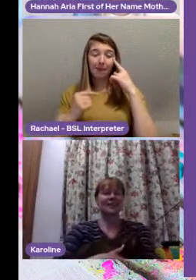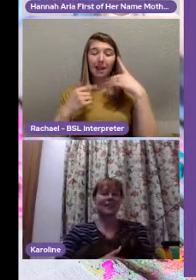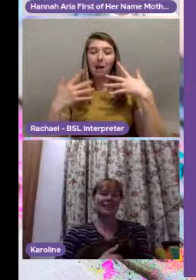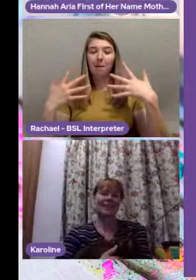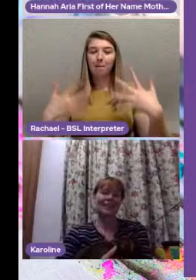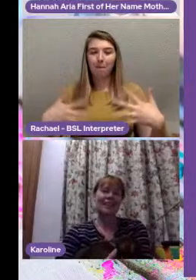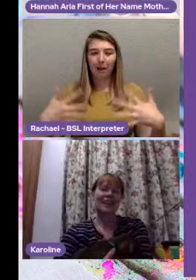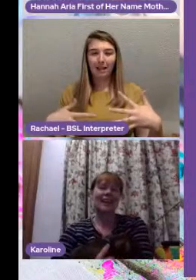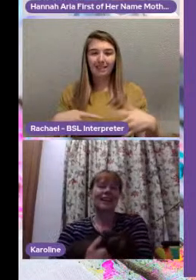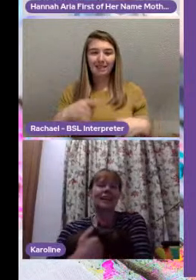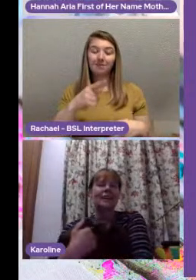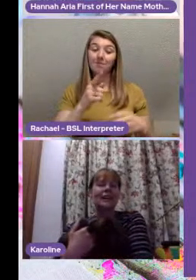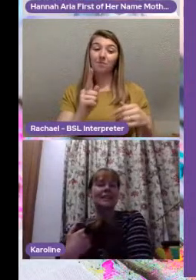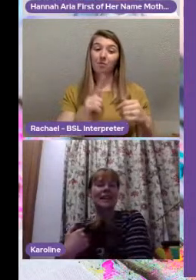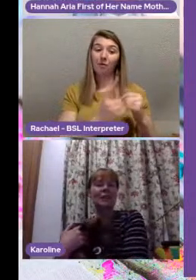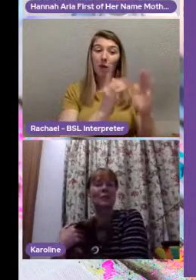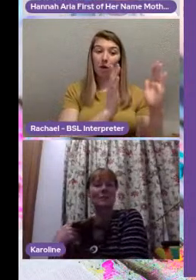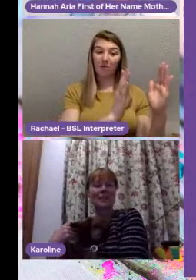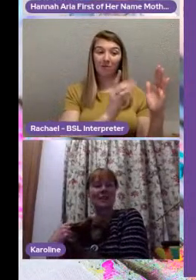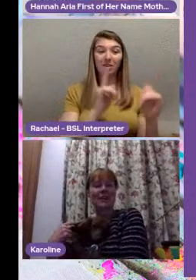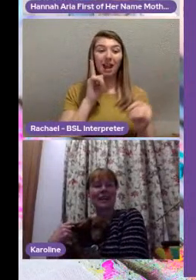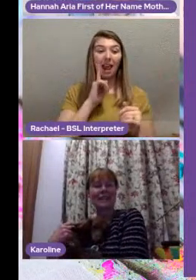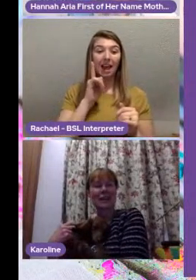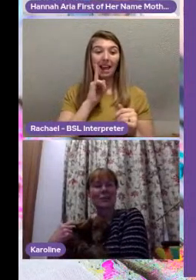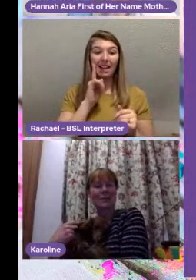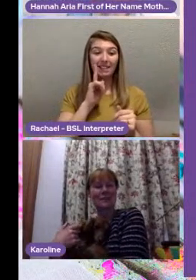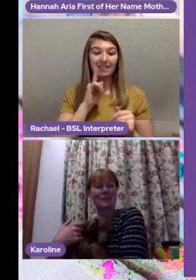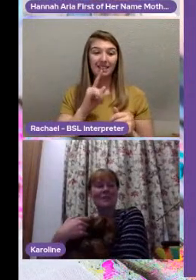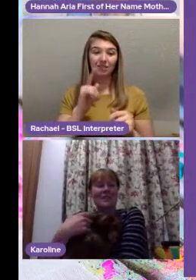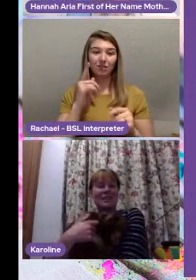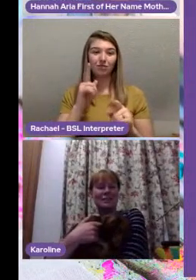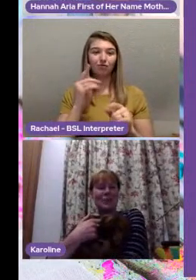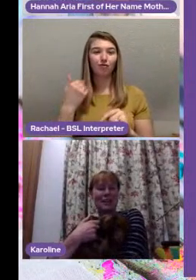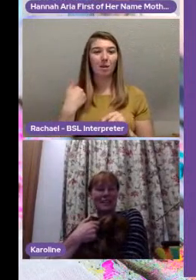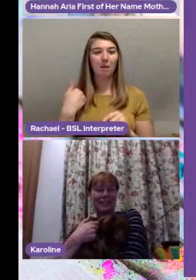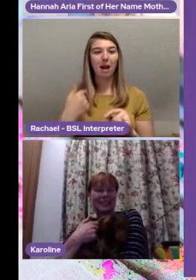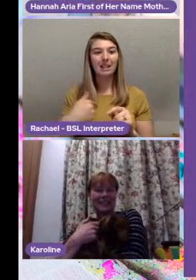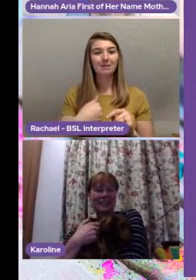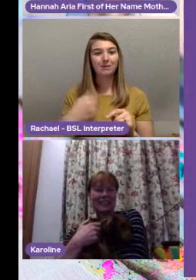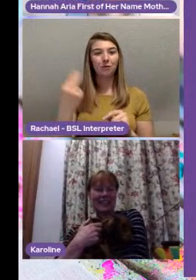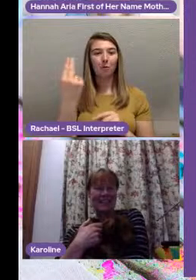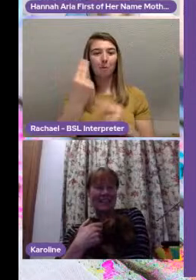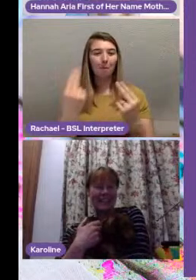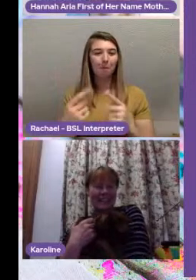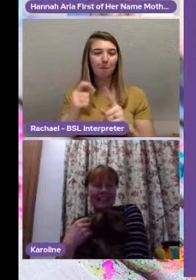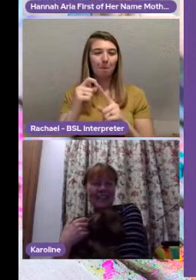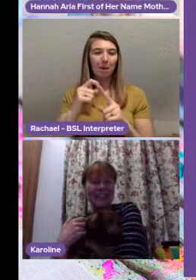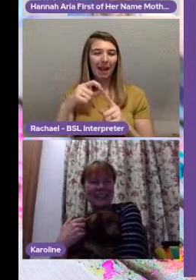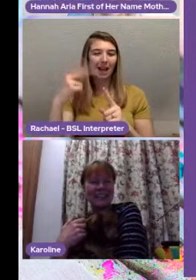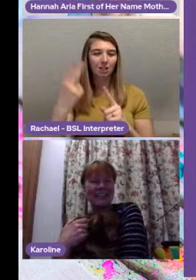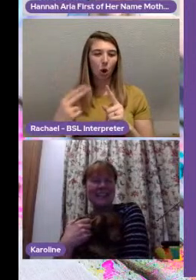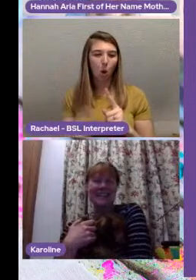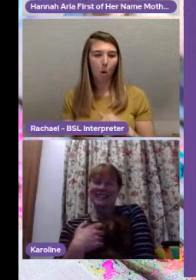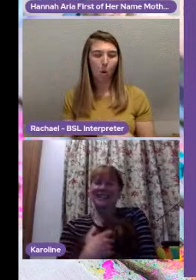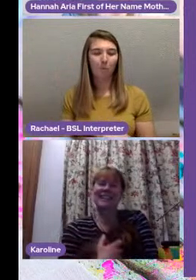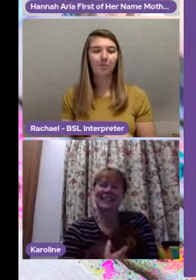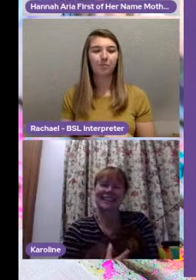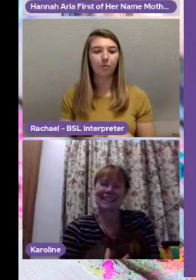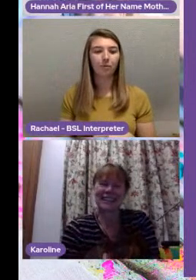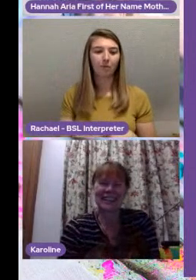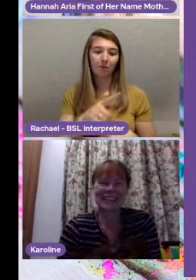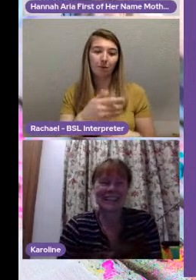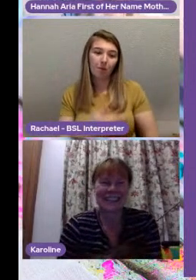sort of Picasso-esque kind of style. I had help from this little Ooh, one. Even better.